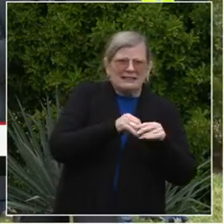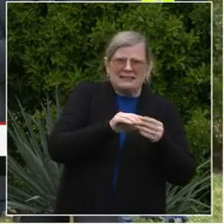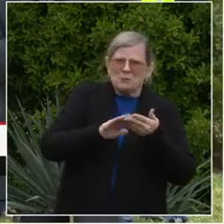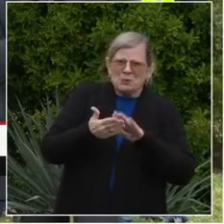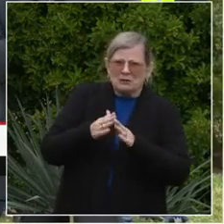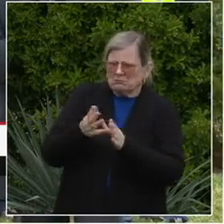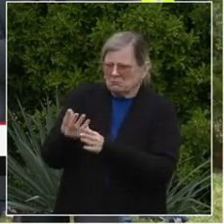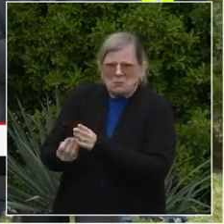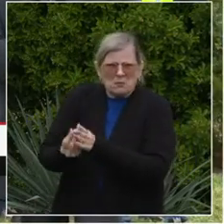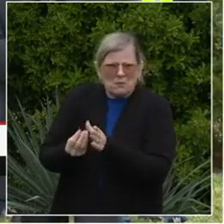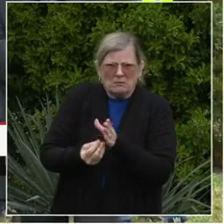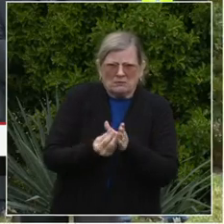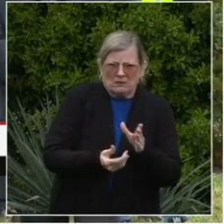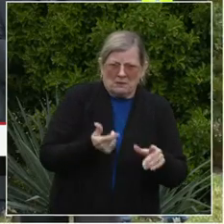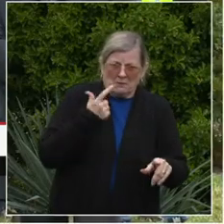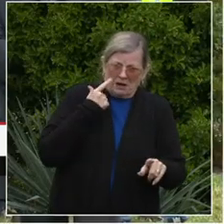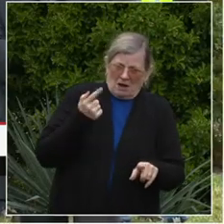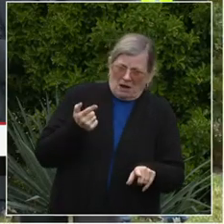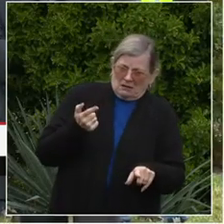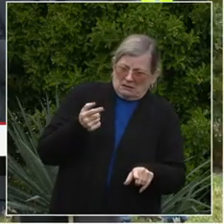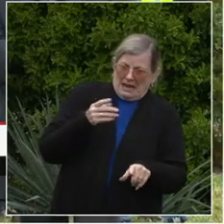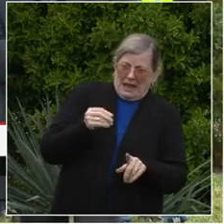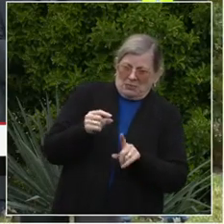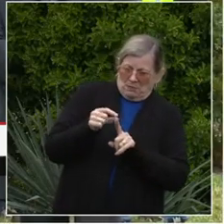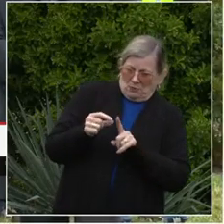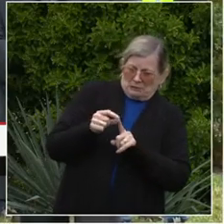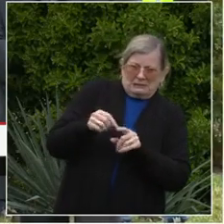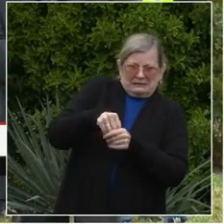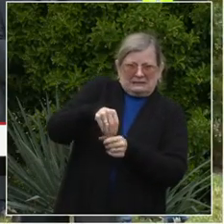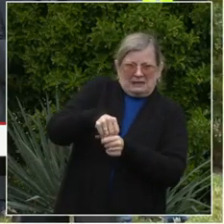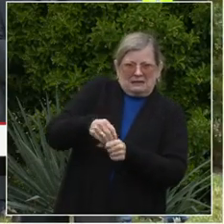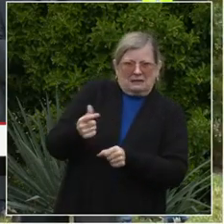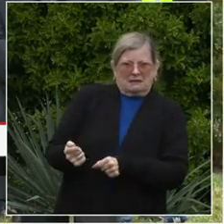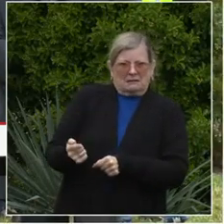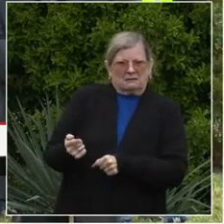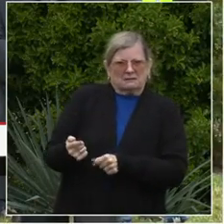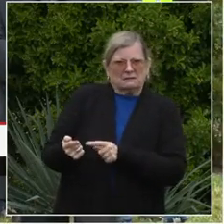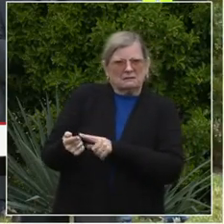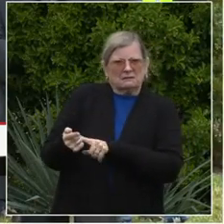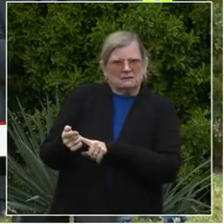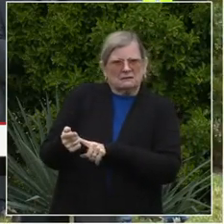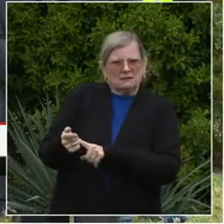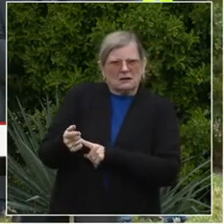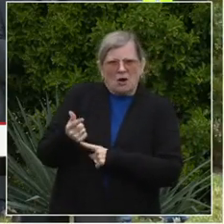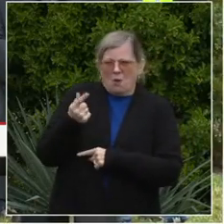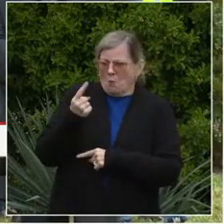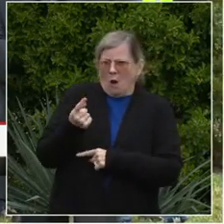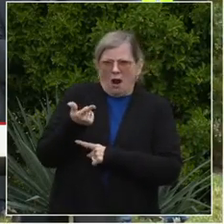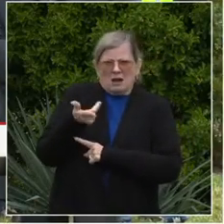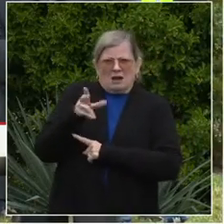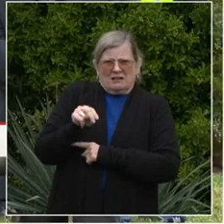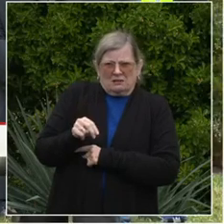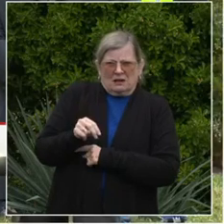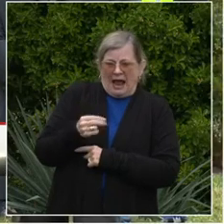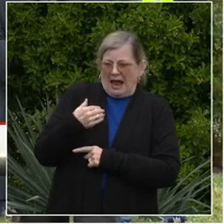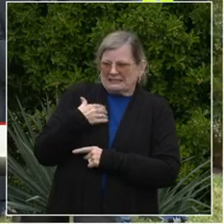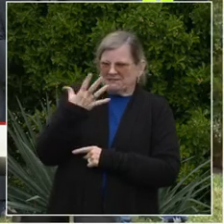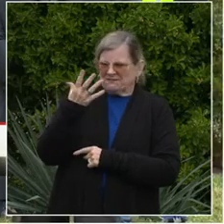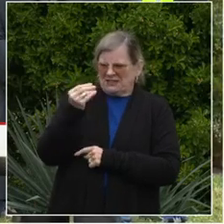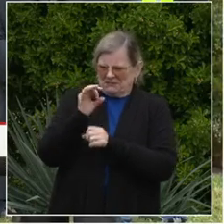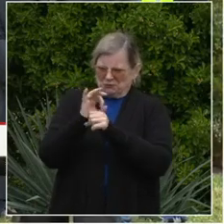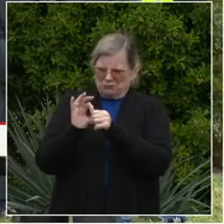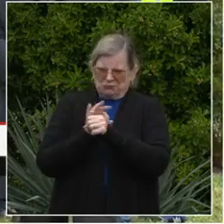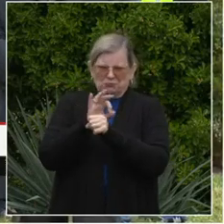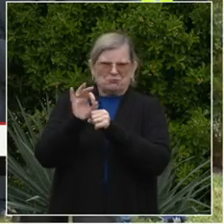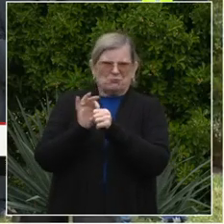firearms and the bullets that are in them? One firearm with 50 rounds of ammunition in it. How many lives are disrupted and destroyed